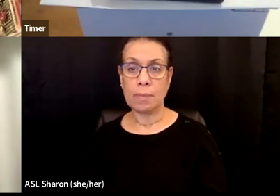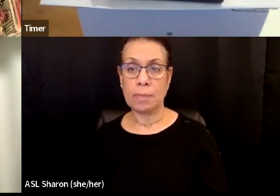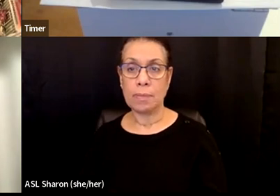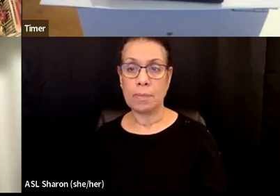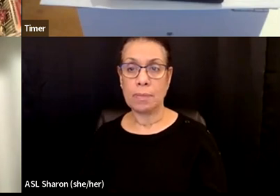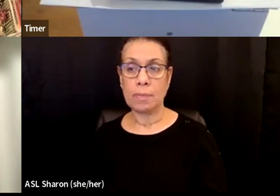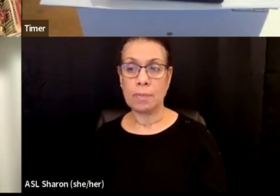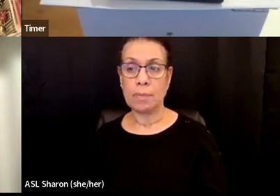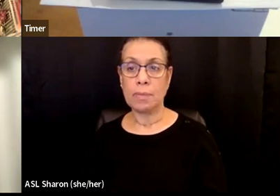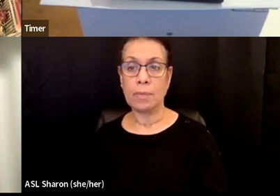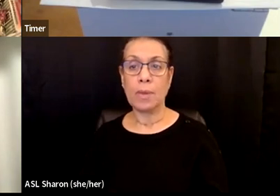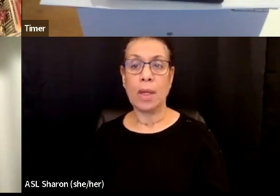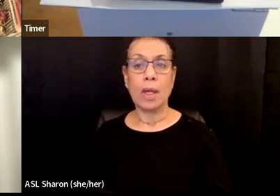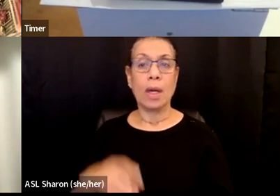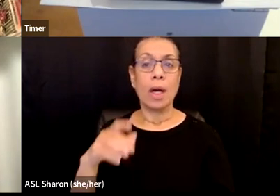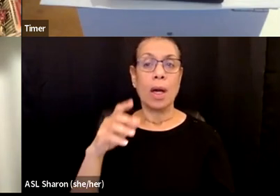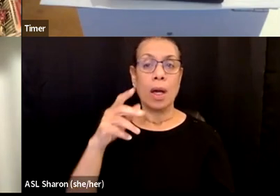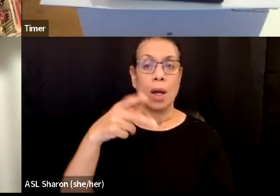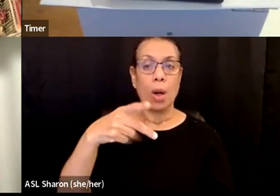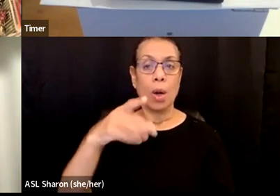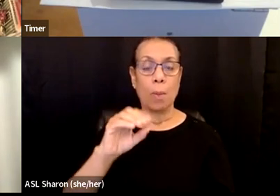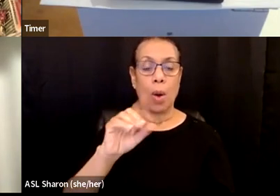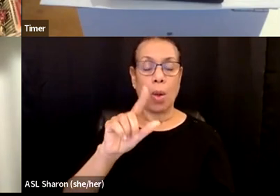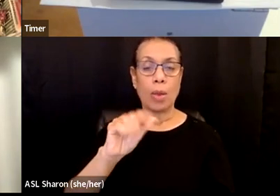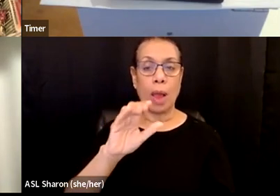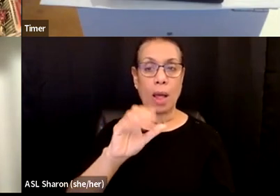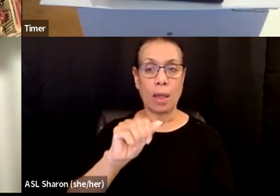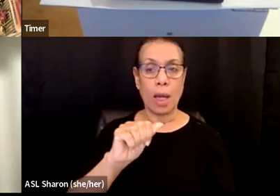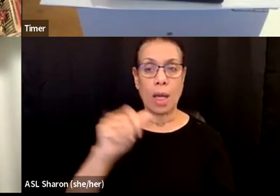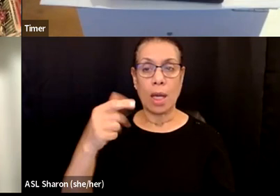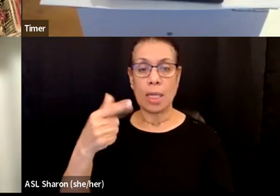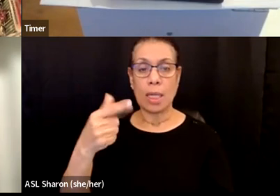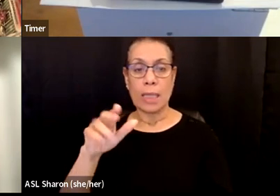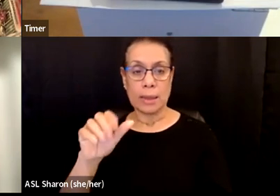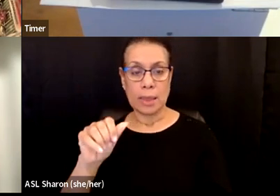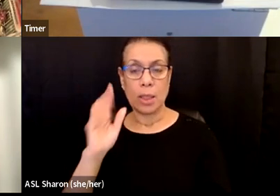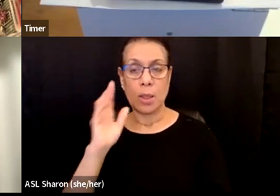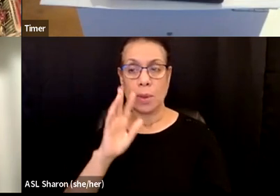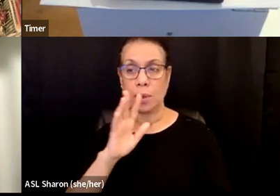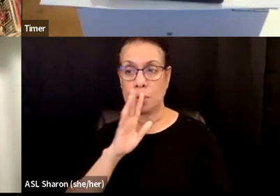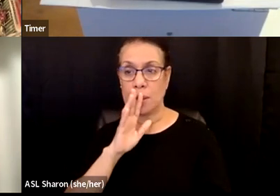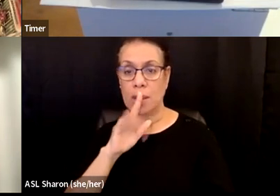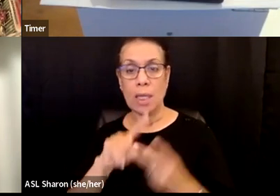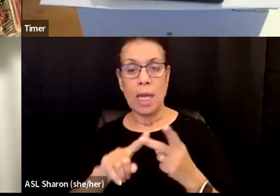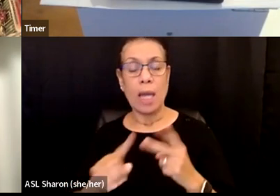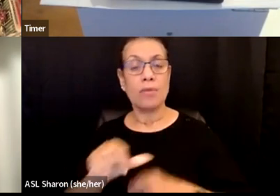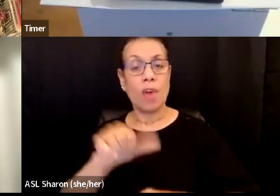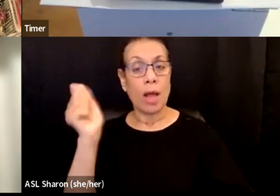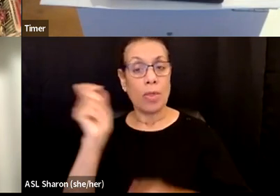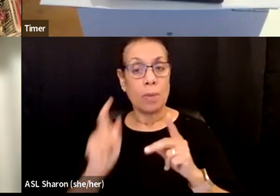receive spanish interpretation by phone when testimony is being presented in a language other than english or